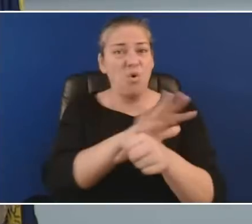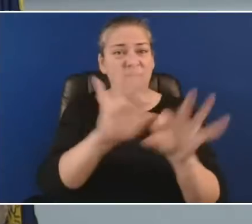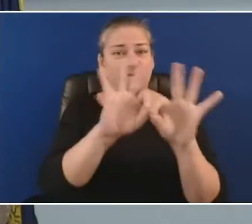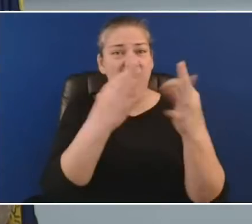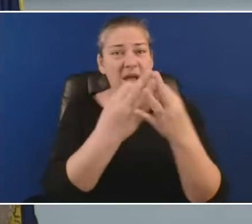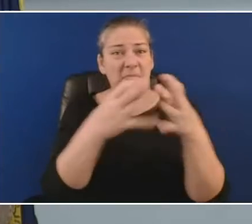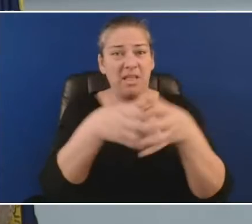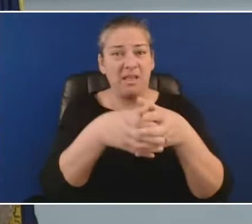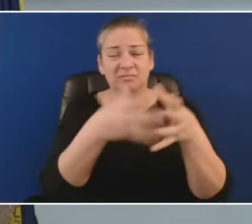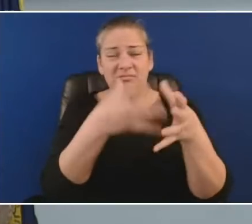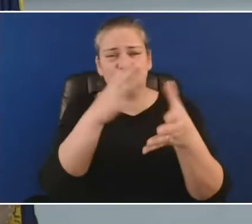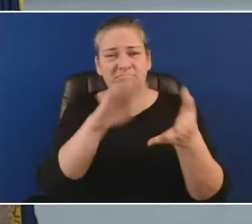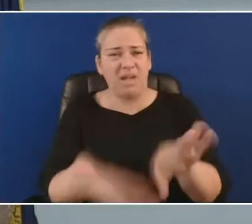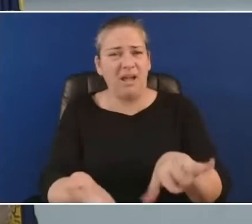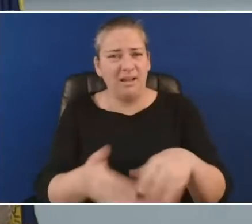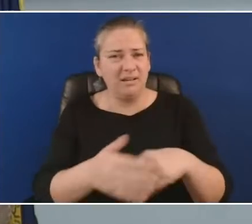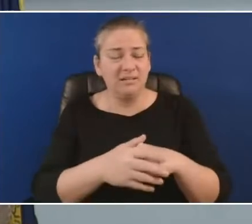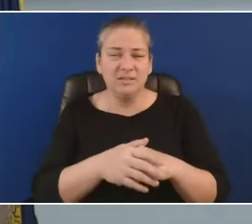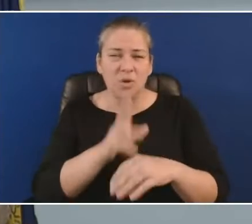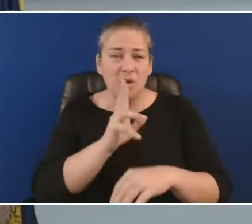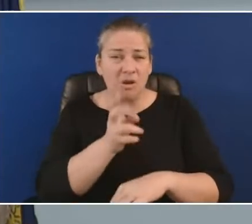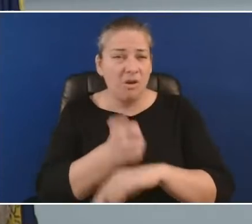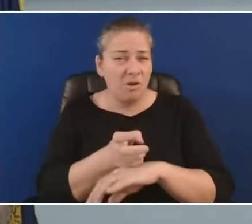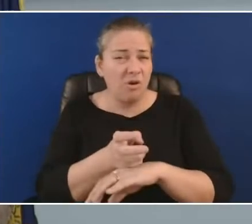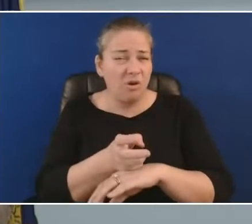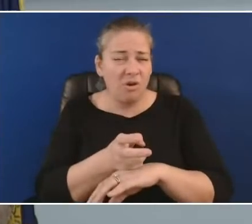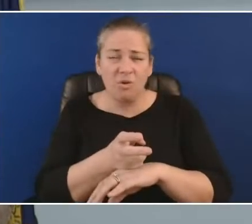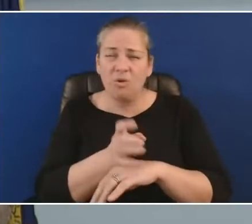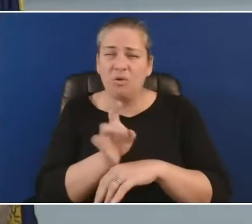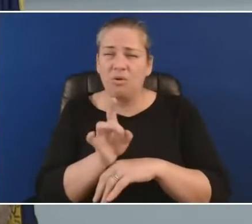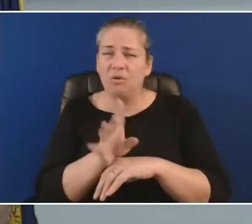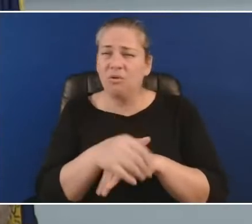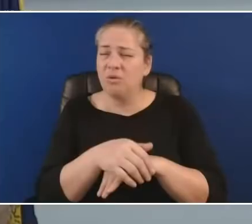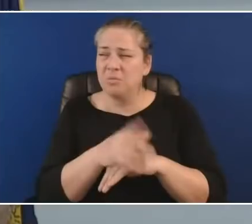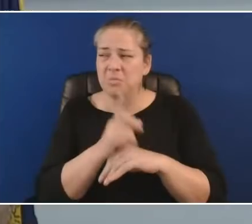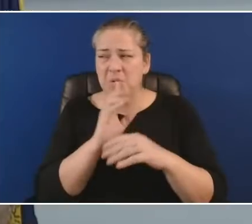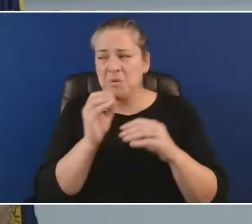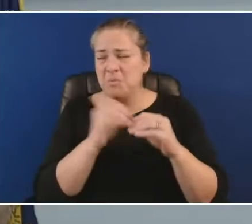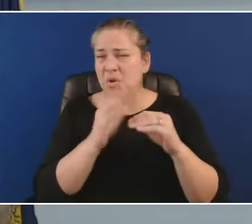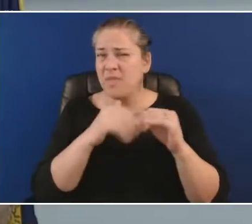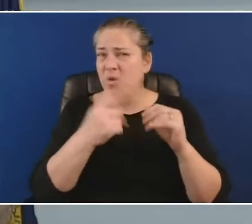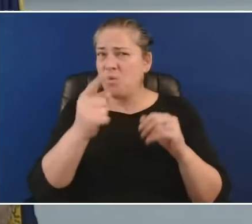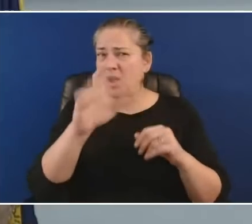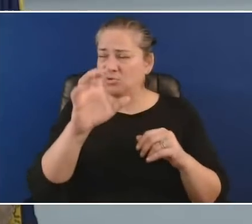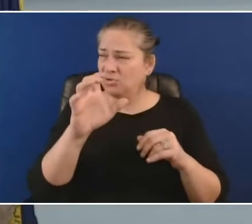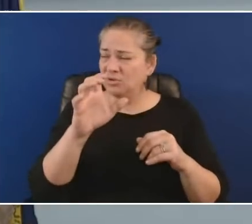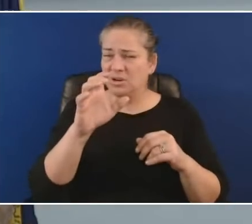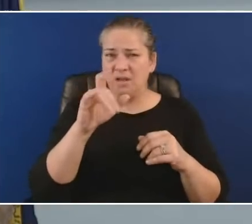It's going to be hard. I mean, I think it'll reach 100, children of God, irreplaceable